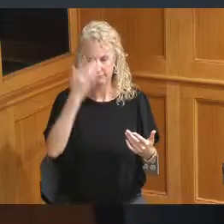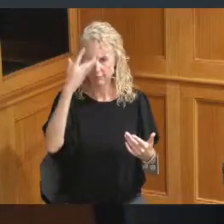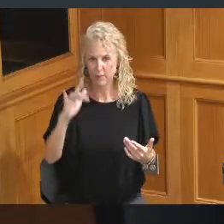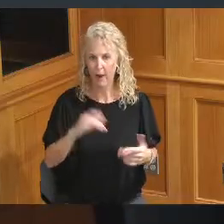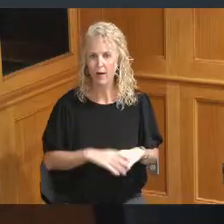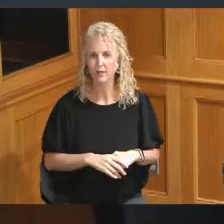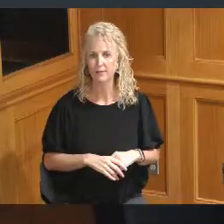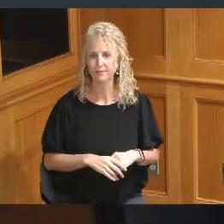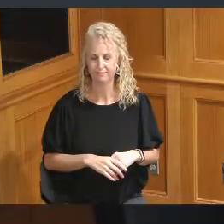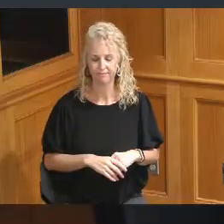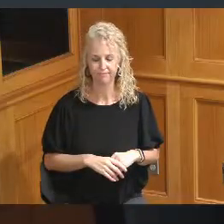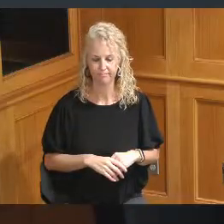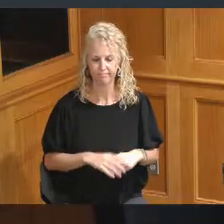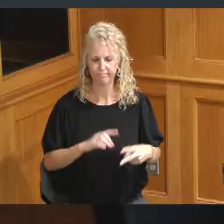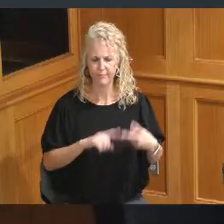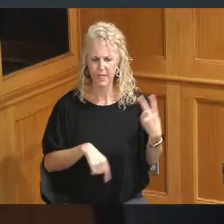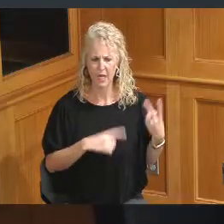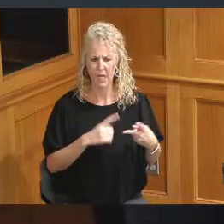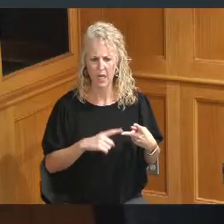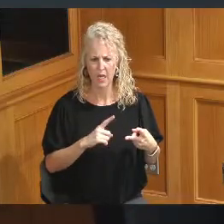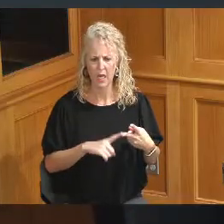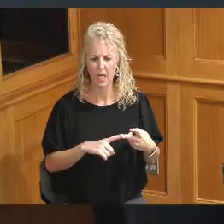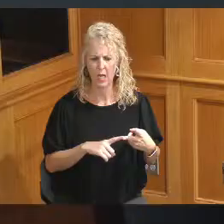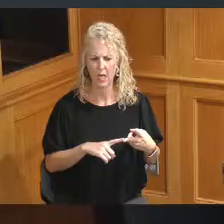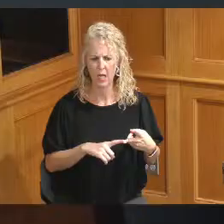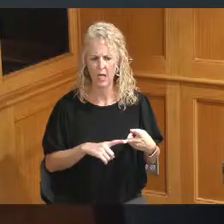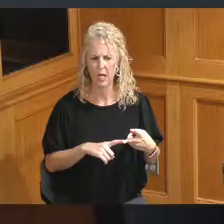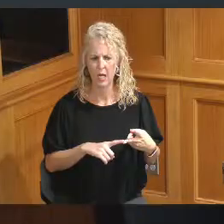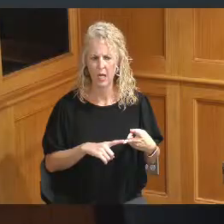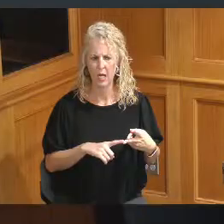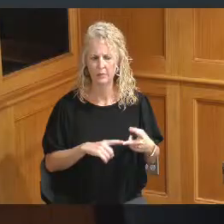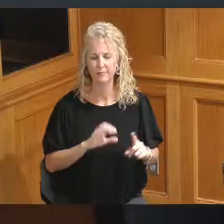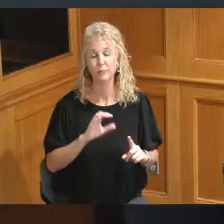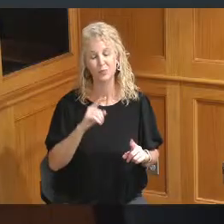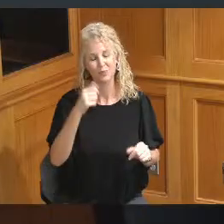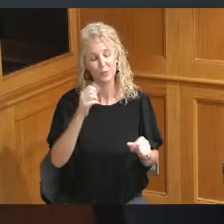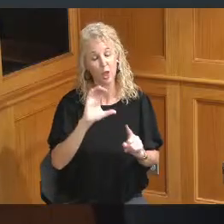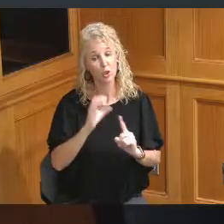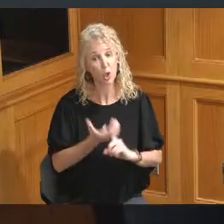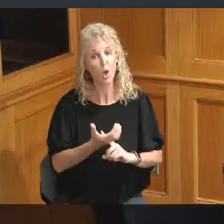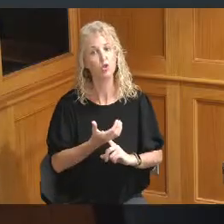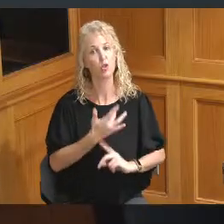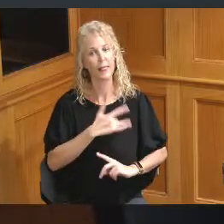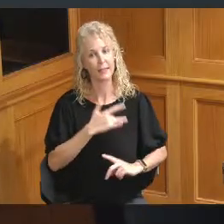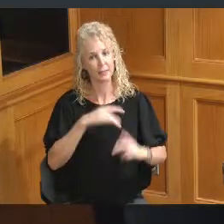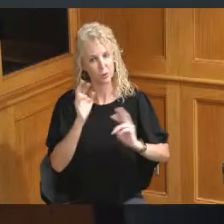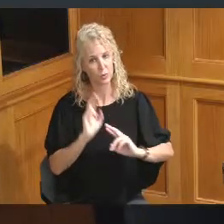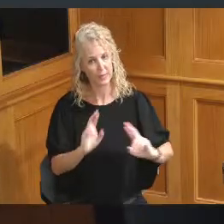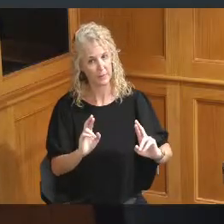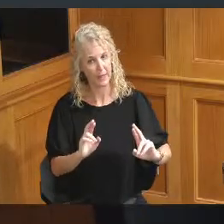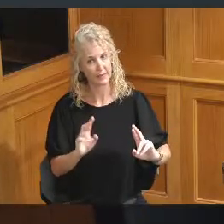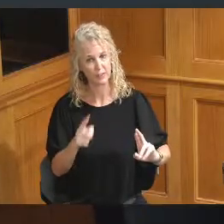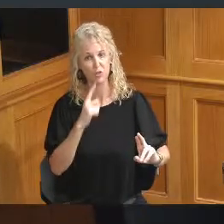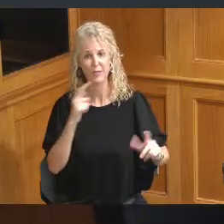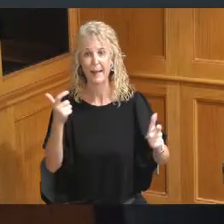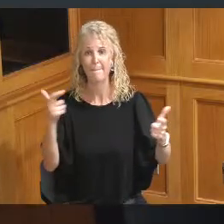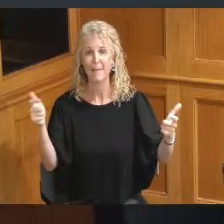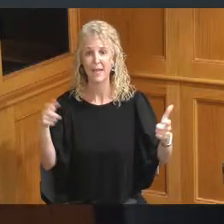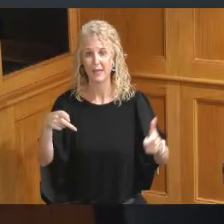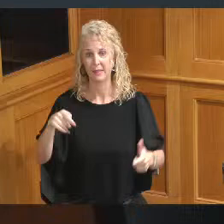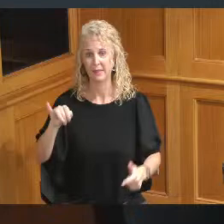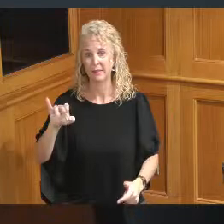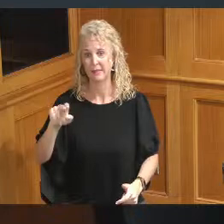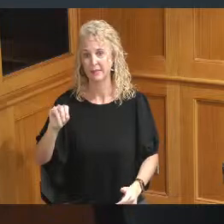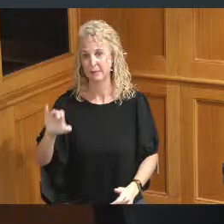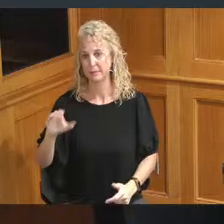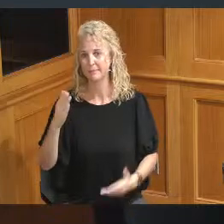be ex officio. And just being culturally sensitive, you were saying a big picnic, and you